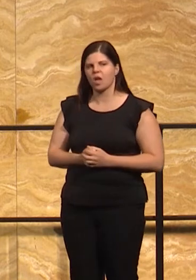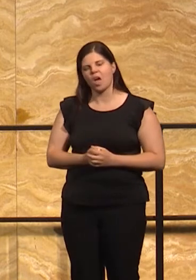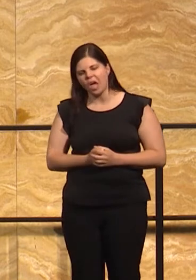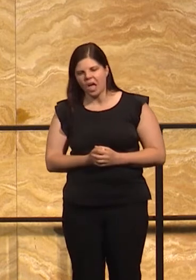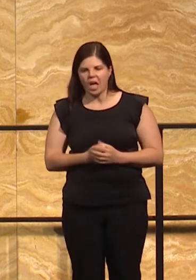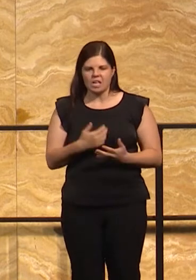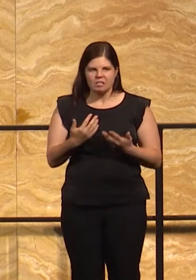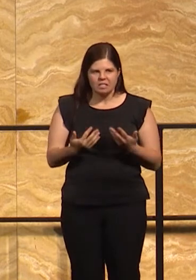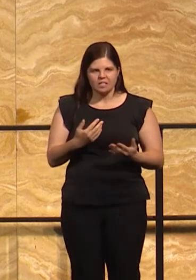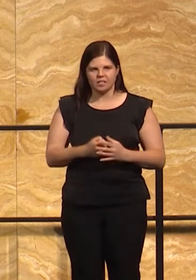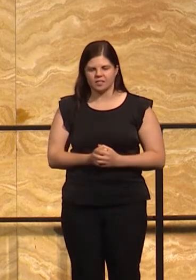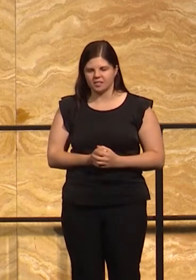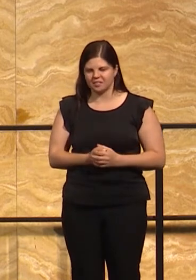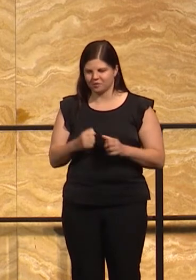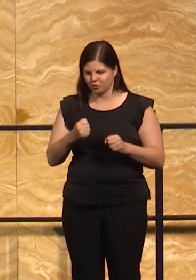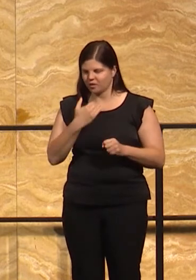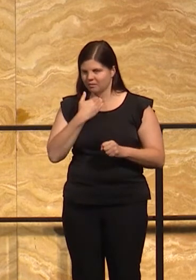know,